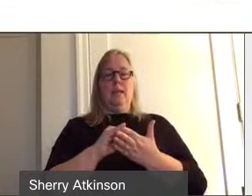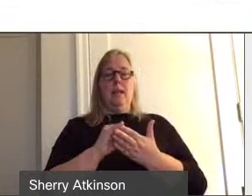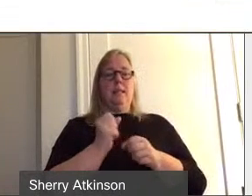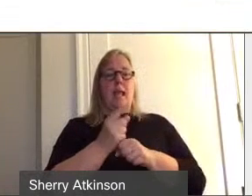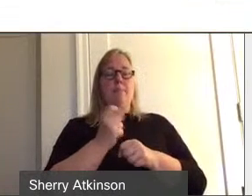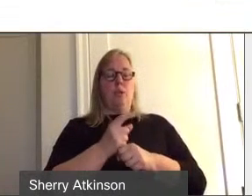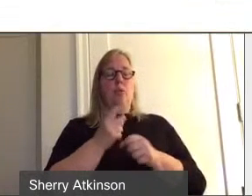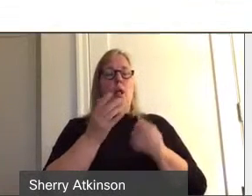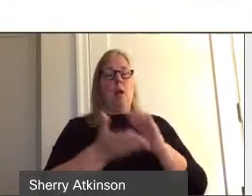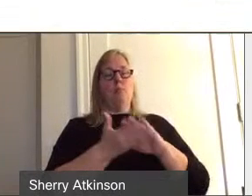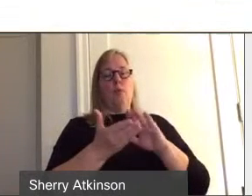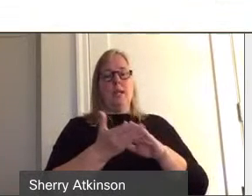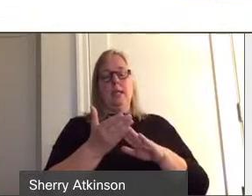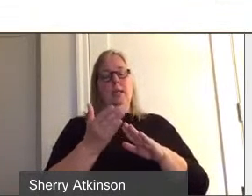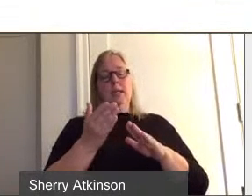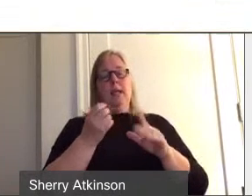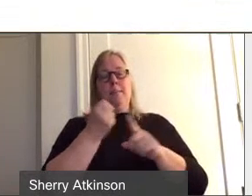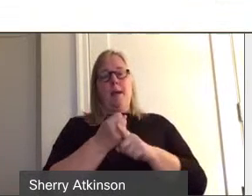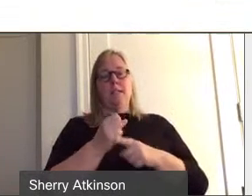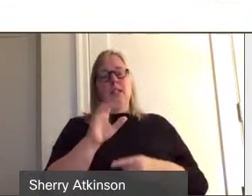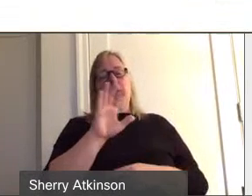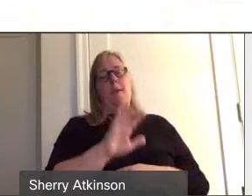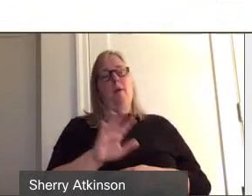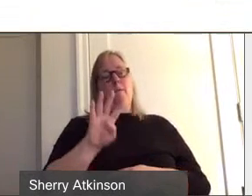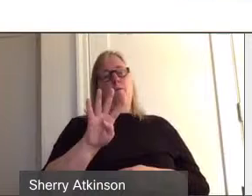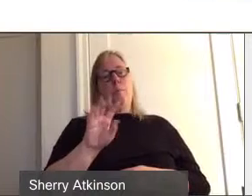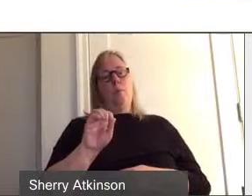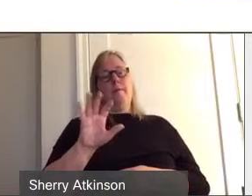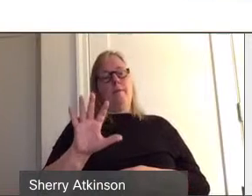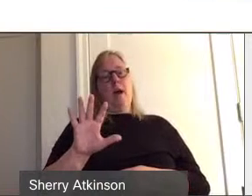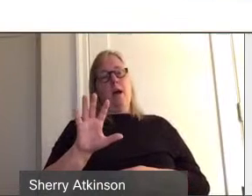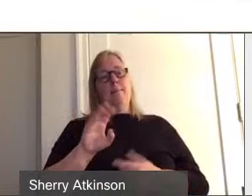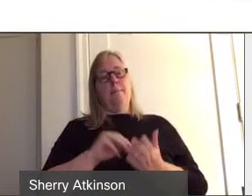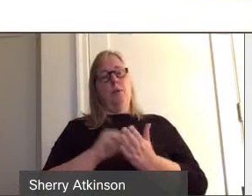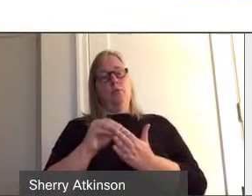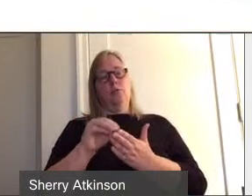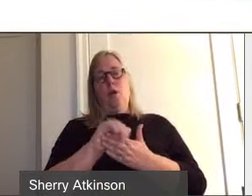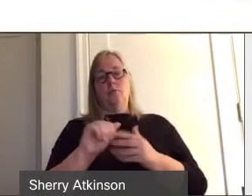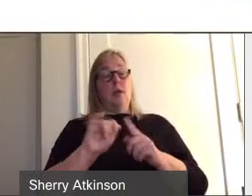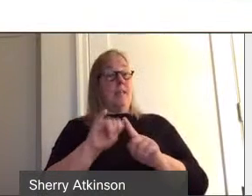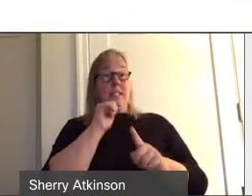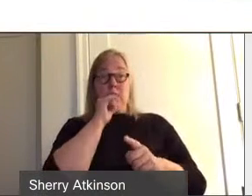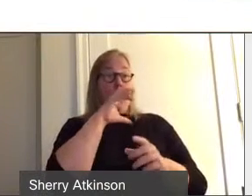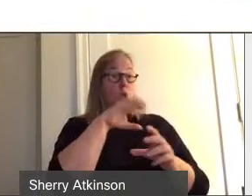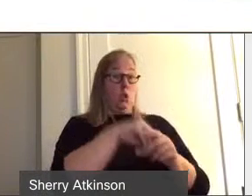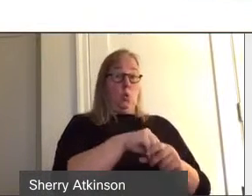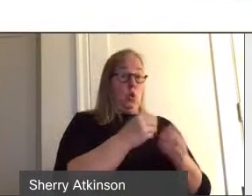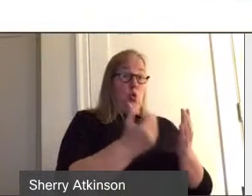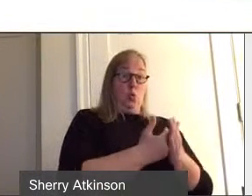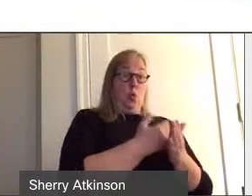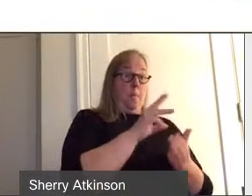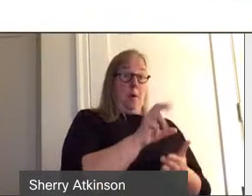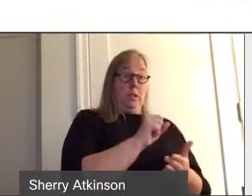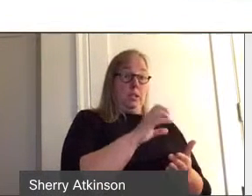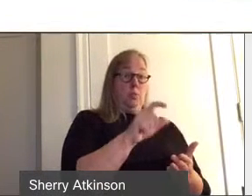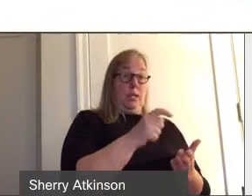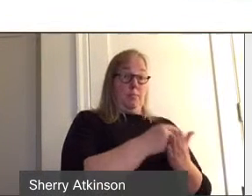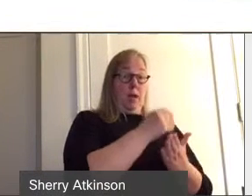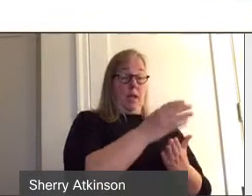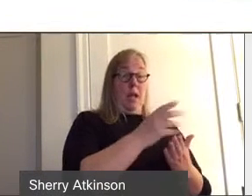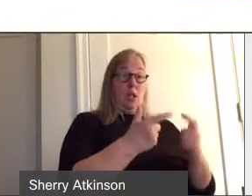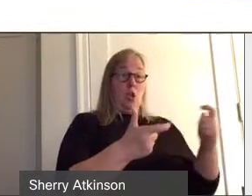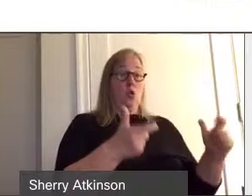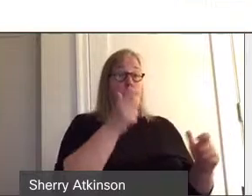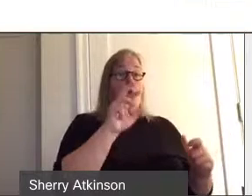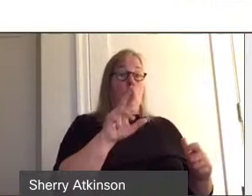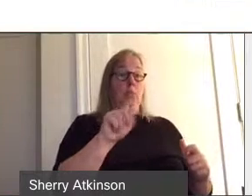impact is about $4.5 million, and that doesn't include the new buses that we would need to purchase. And those larger RTA buses are